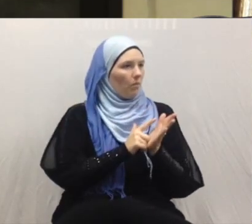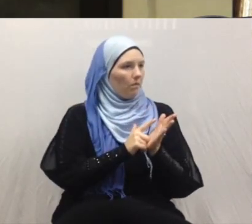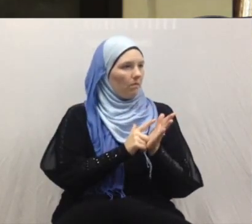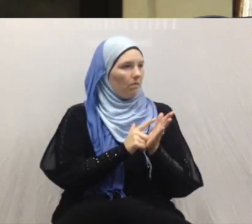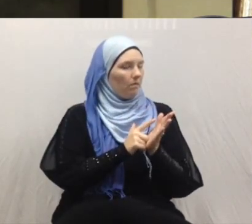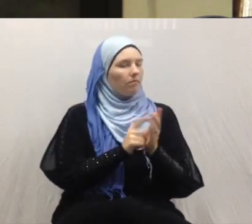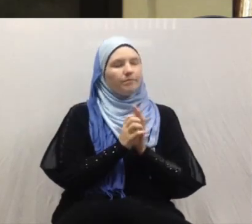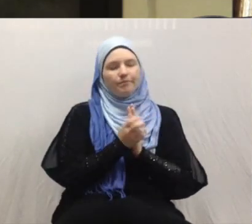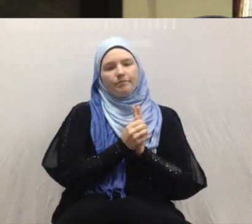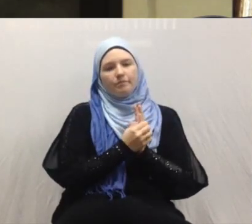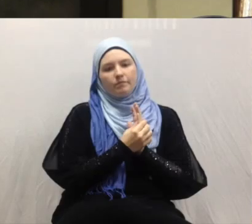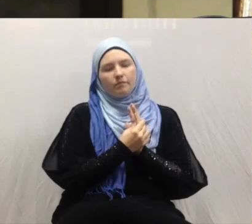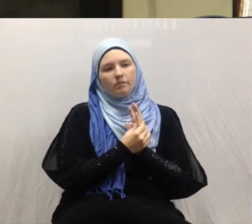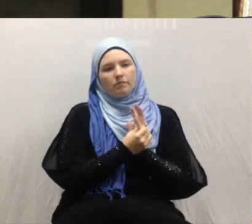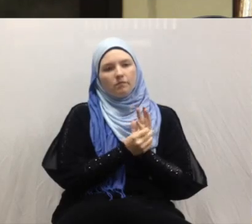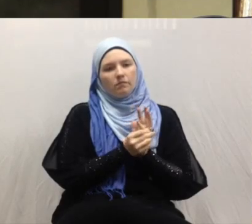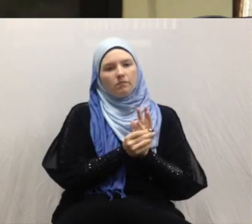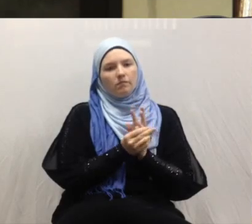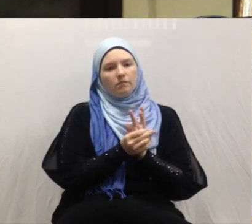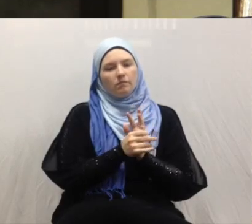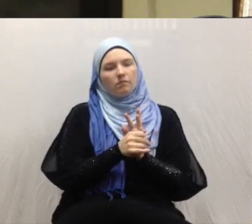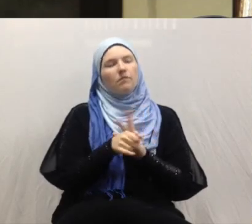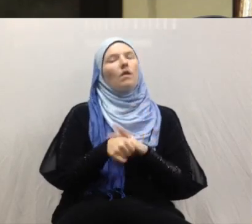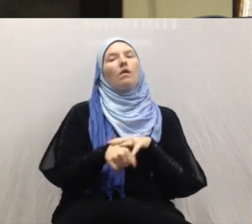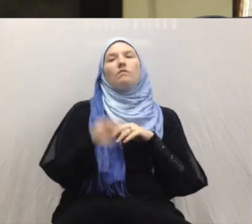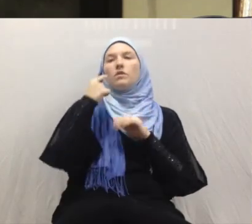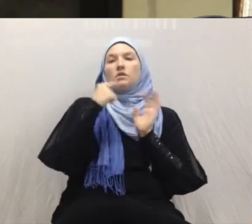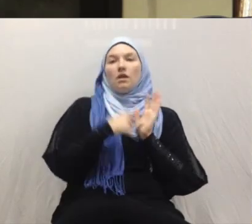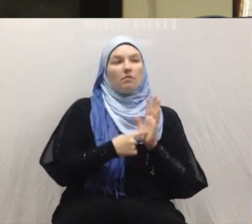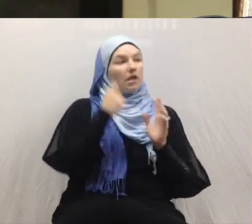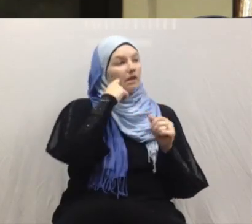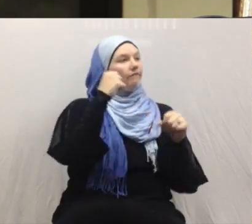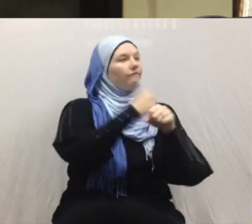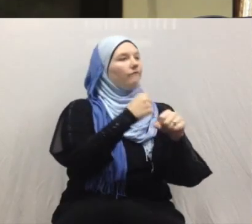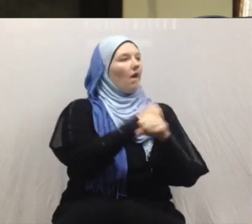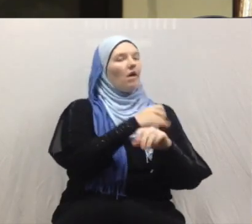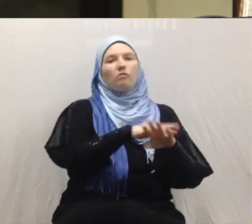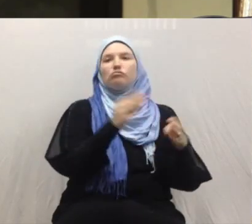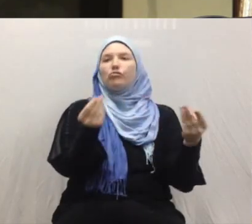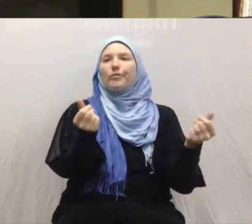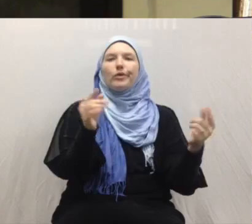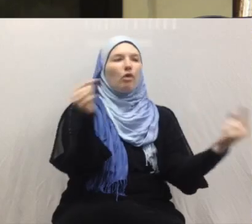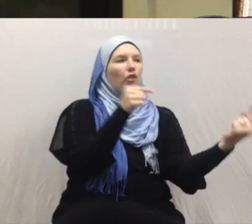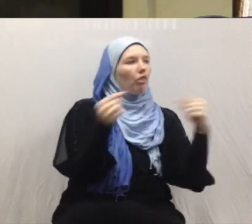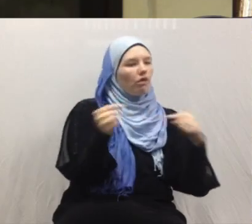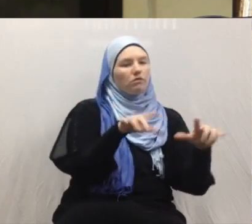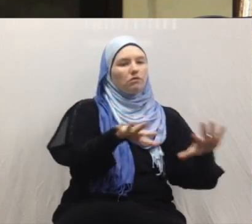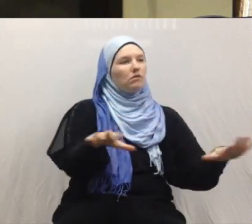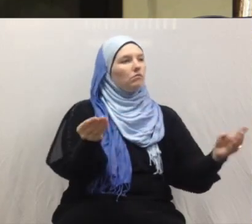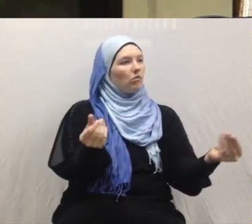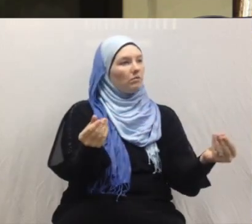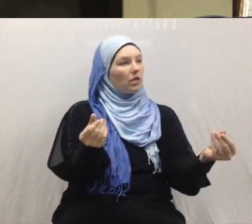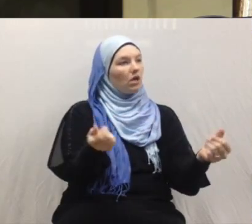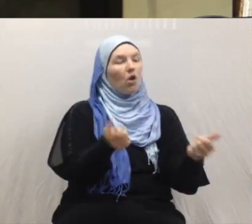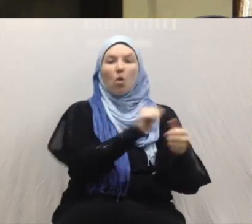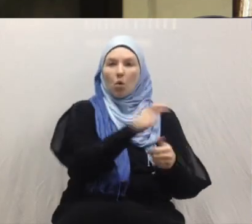that targets the Muslims' religion. So if it is a fight over some property or something, not everybody will be required.